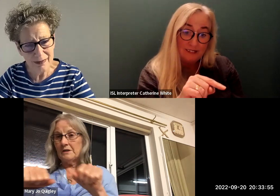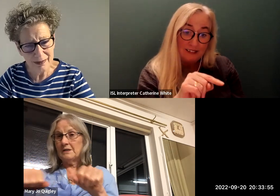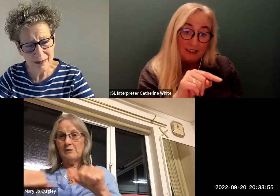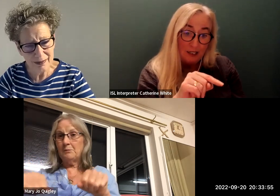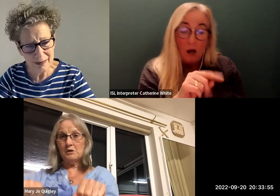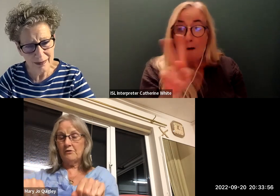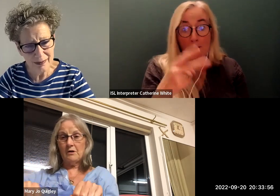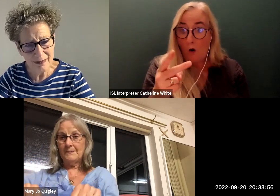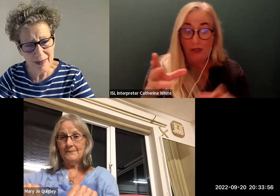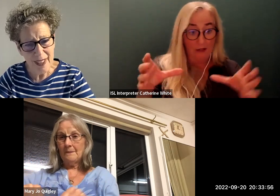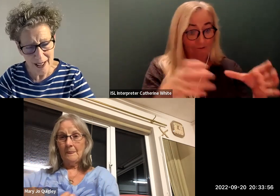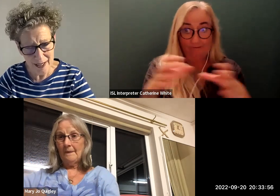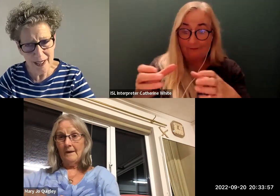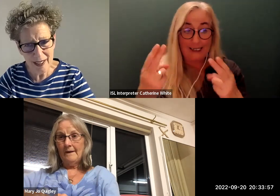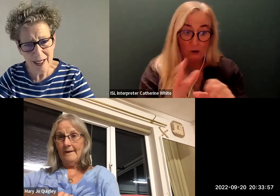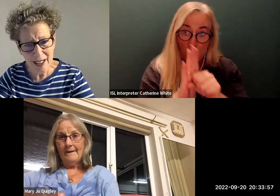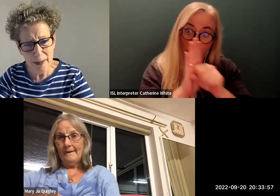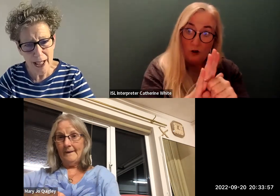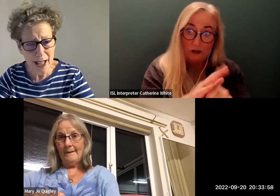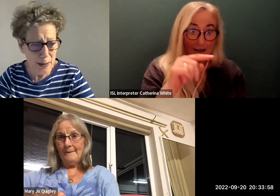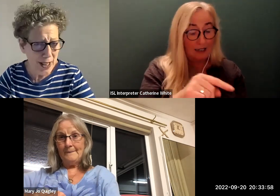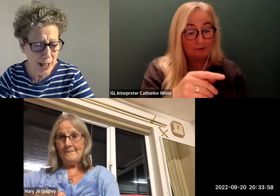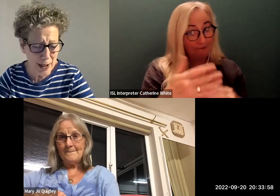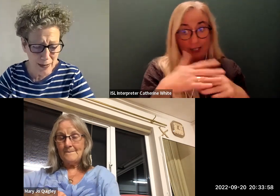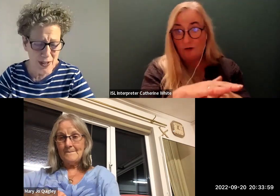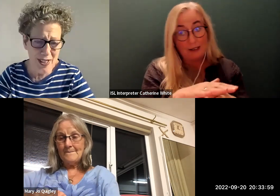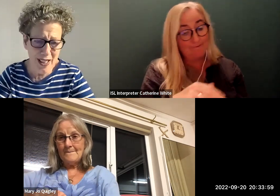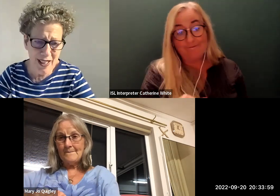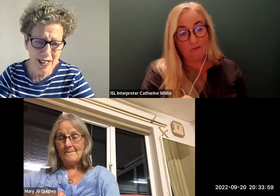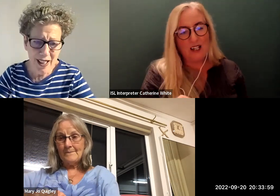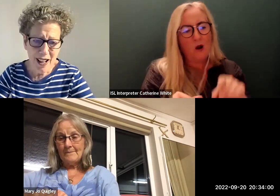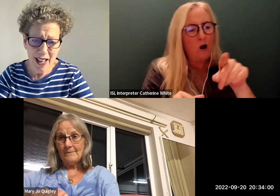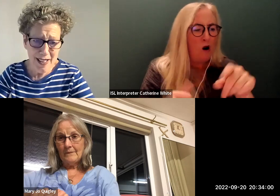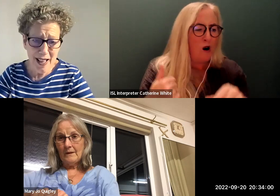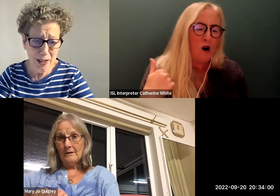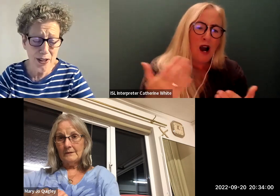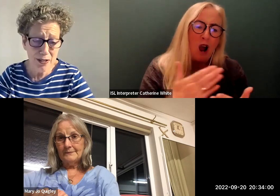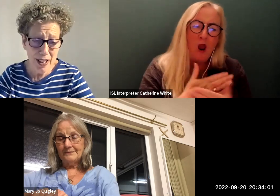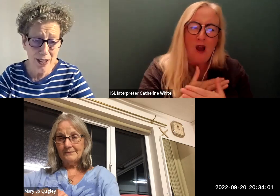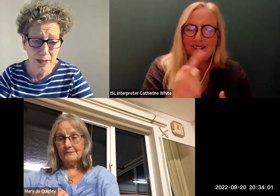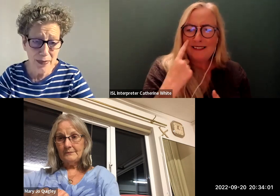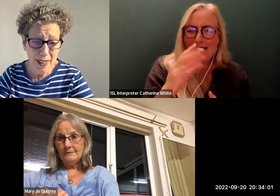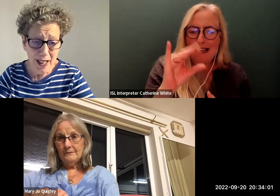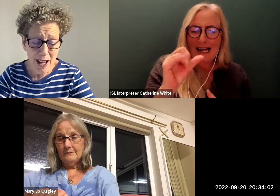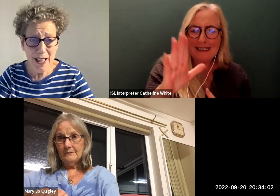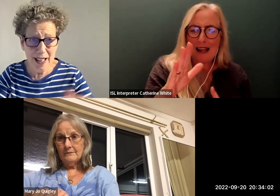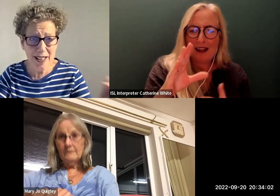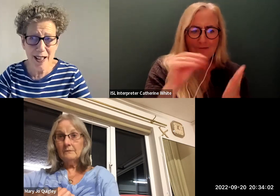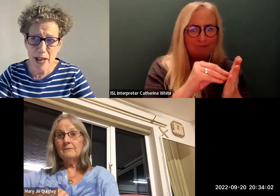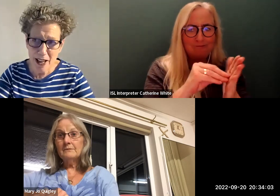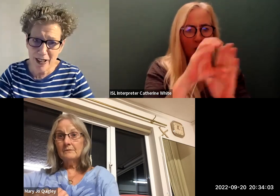both parties have to push for. I mean, I would love to see ISL on the curriculum.